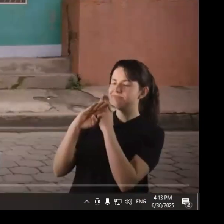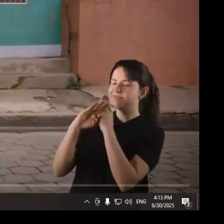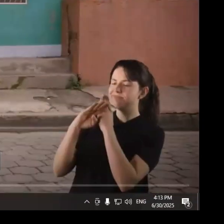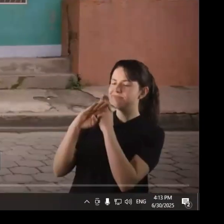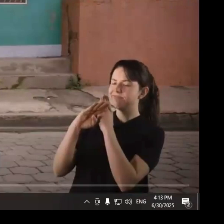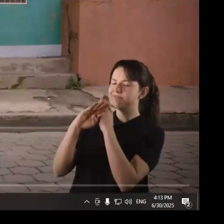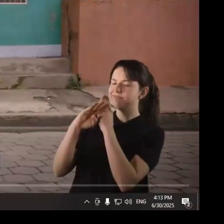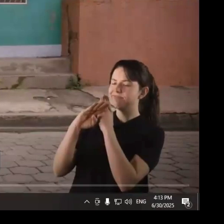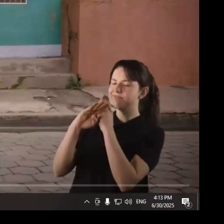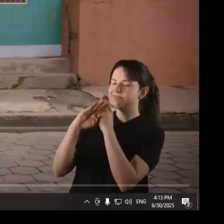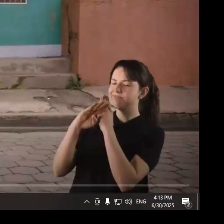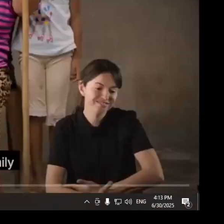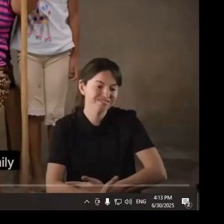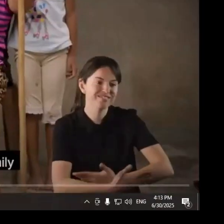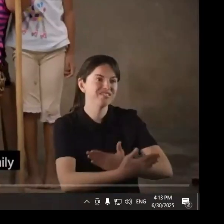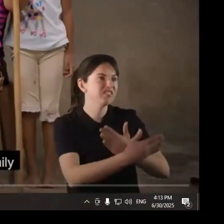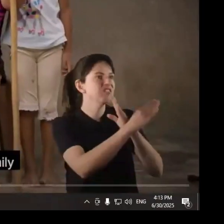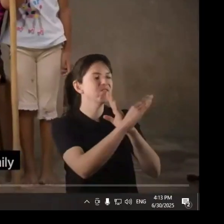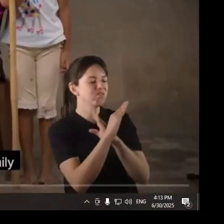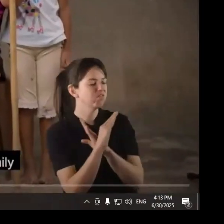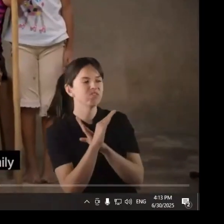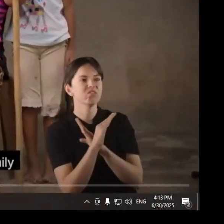think I should not have a family and children.